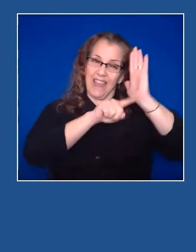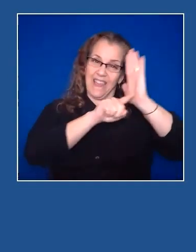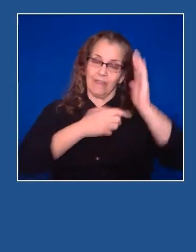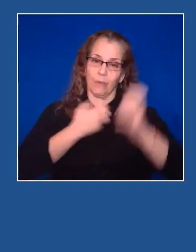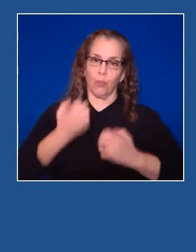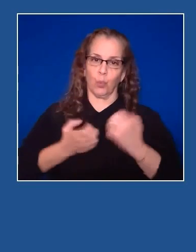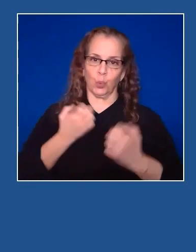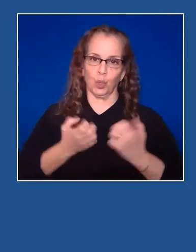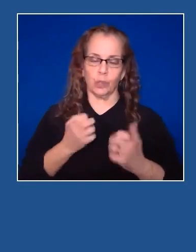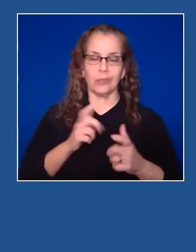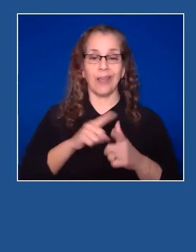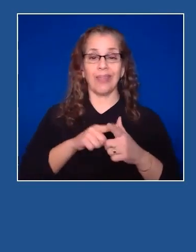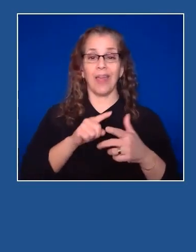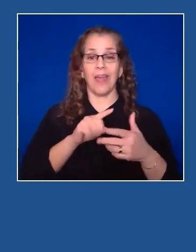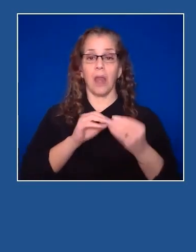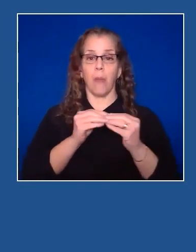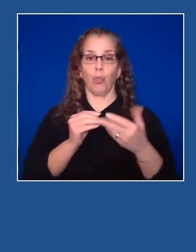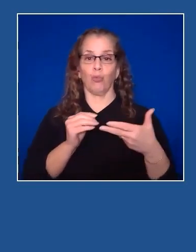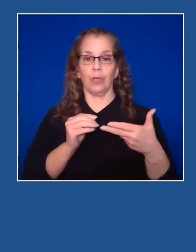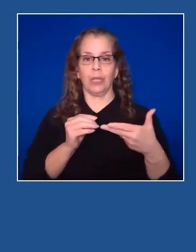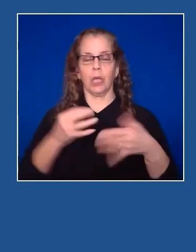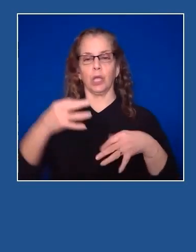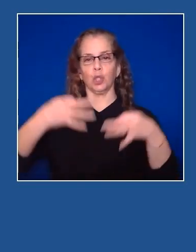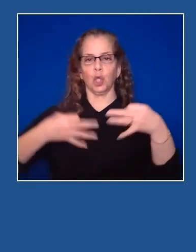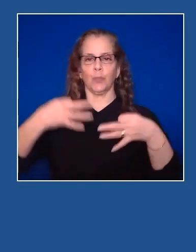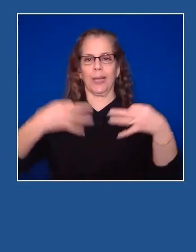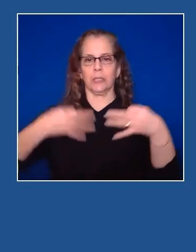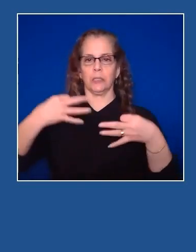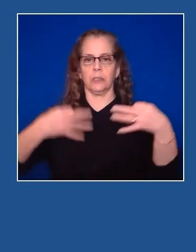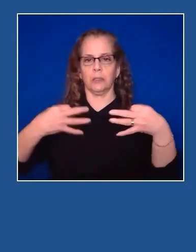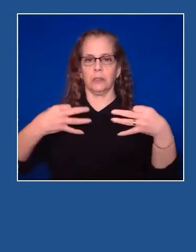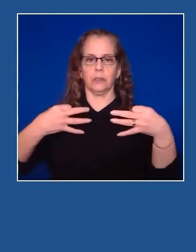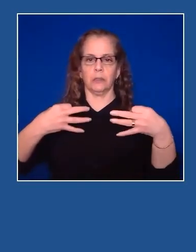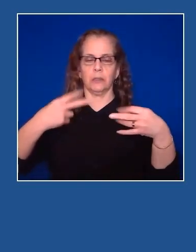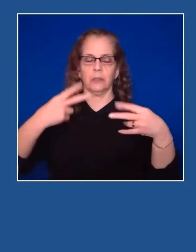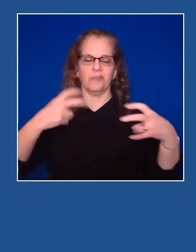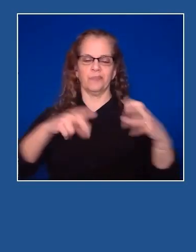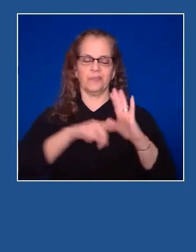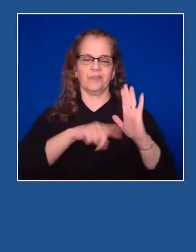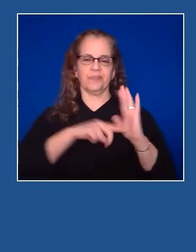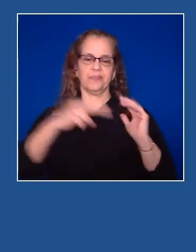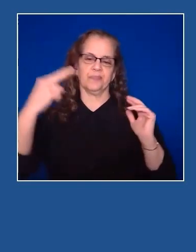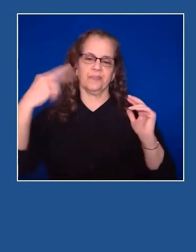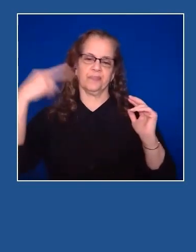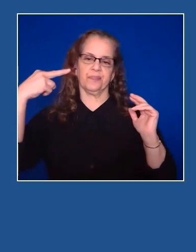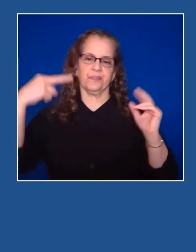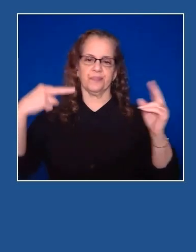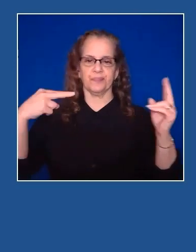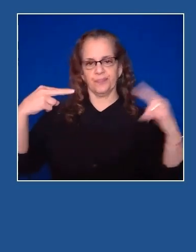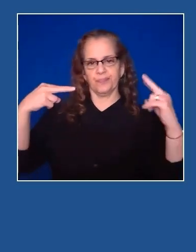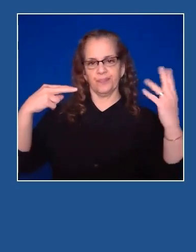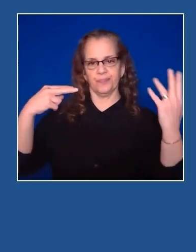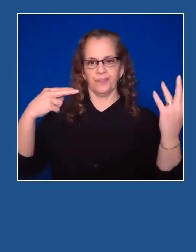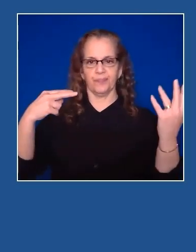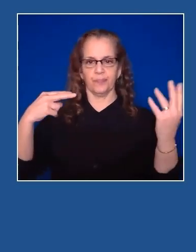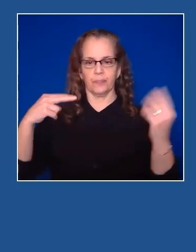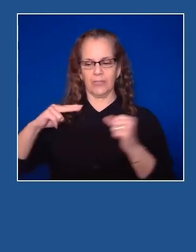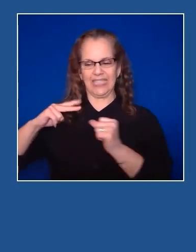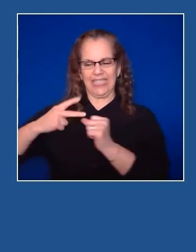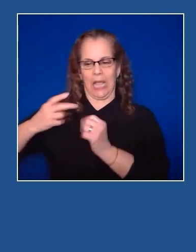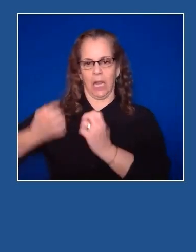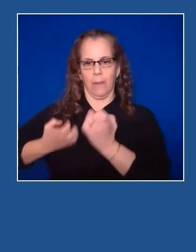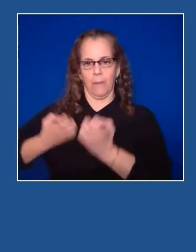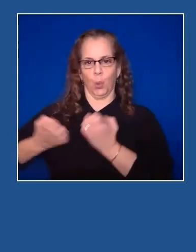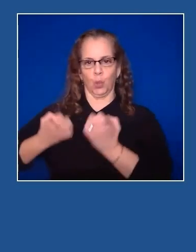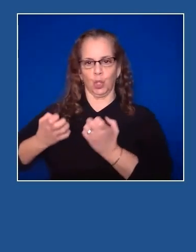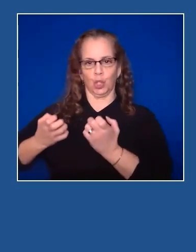And then, of course, there's number three, getting judgmental, leaving our primary emotions and getting judgmental, getting stuck in secondary emotions that get bigger